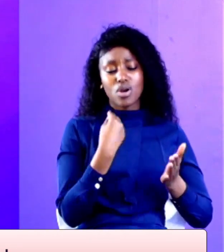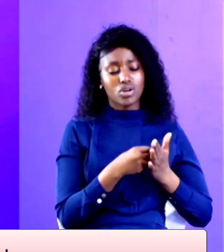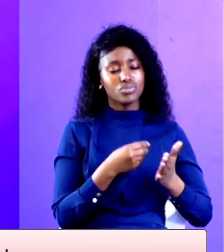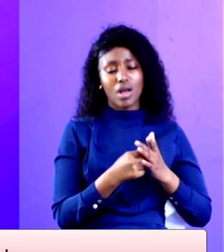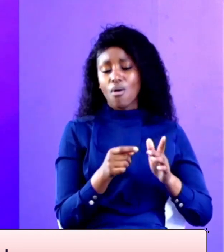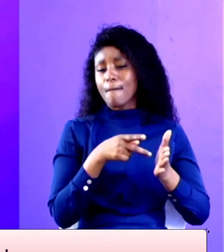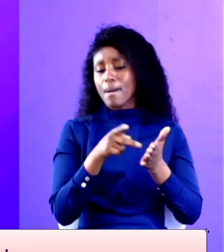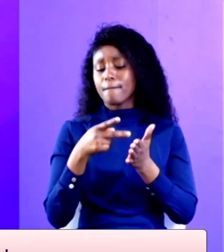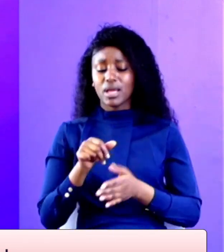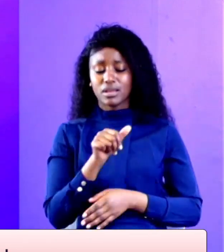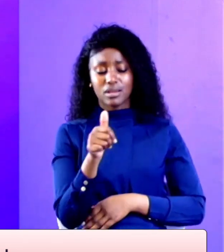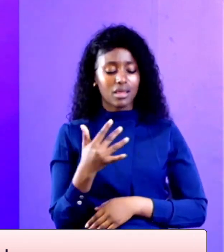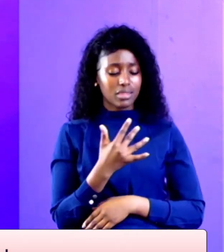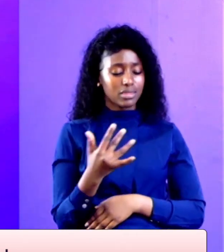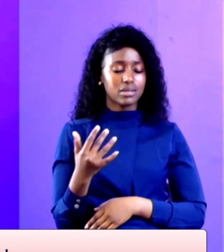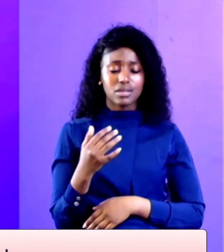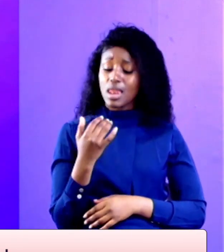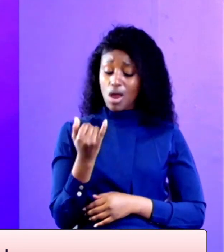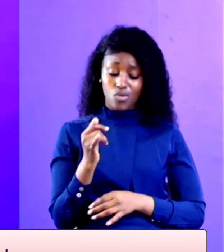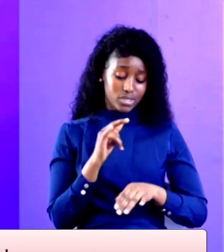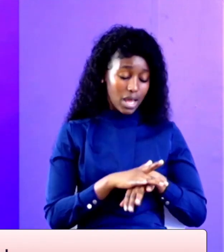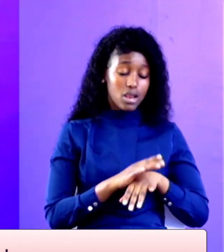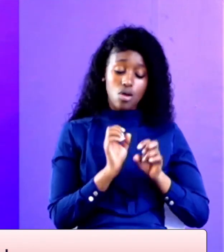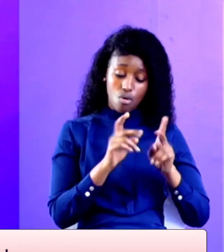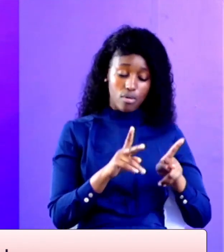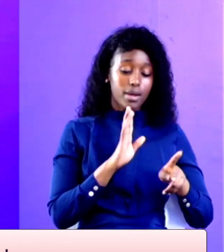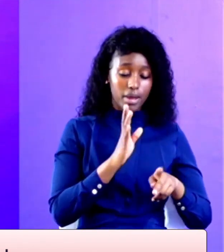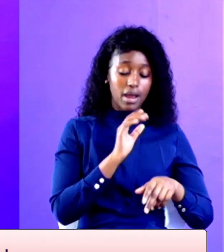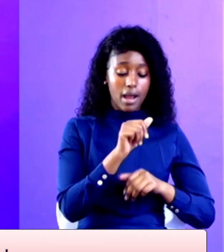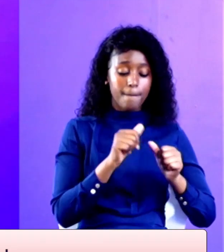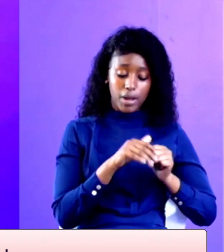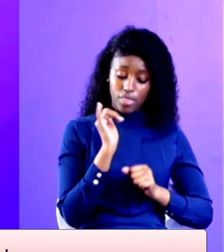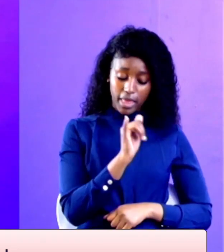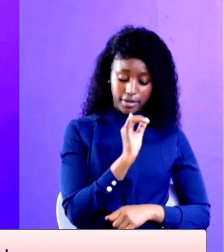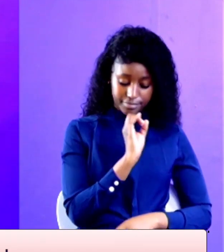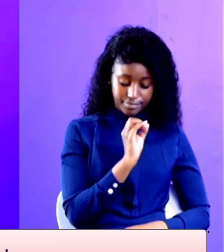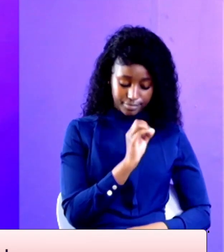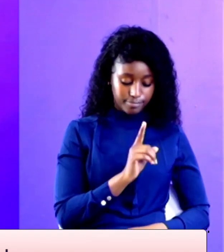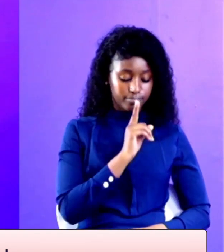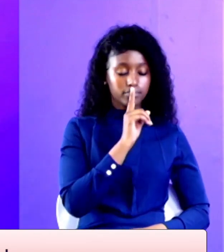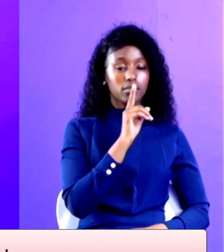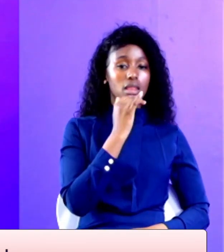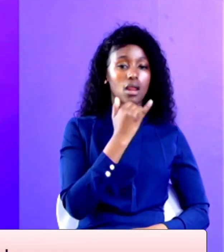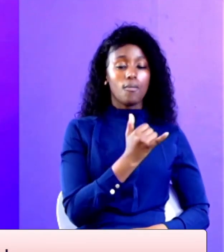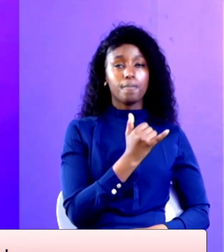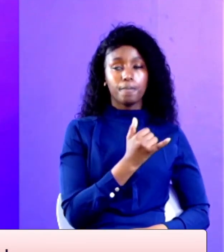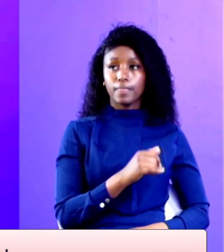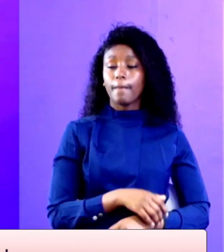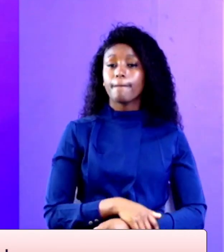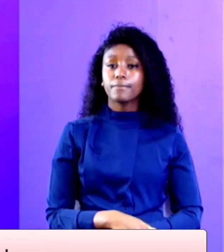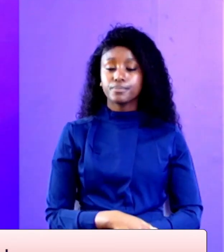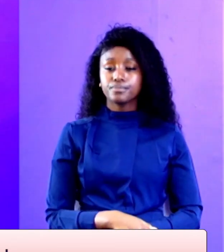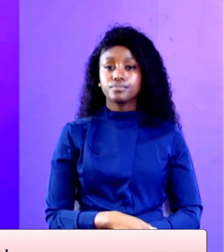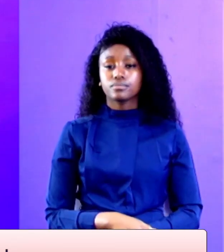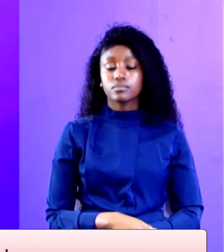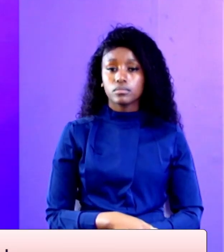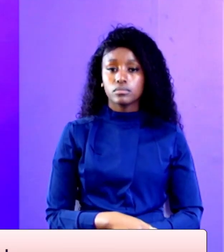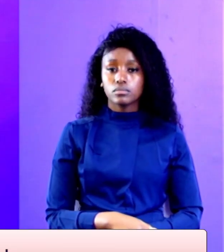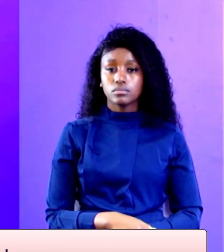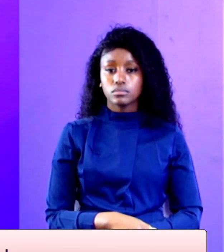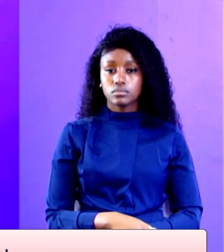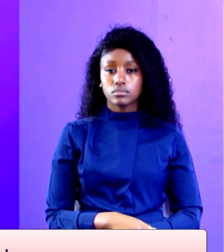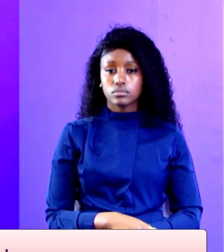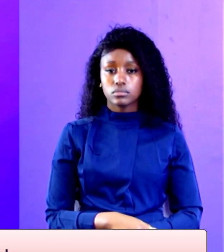too early to speak about him. What? We will speak about him when times come. So I think we can watch